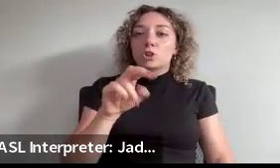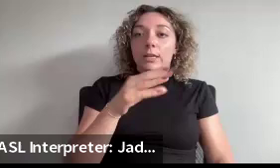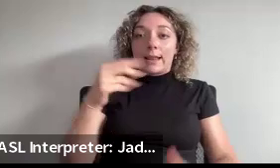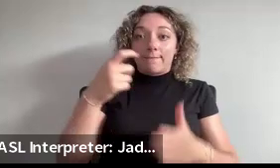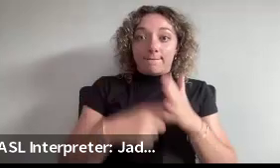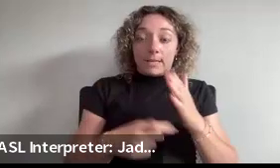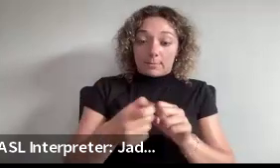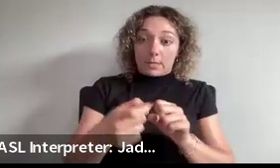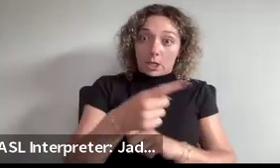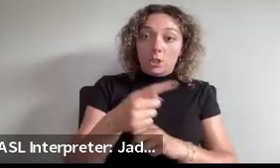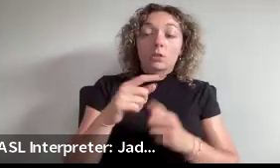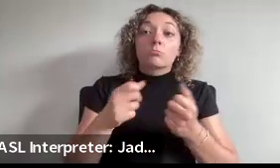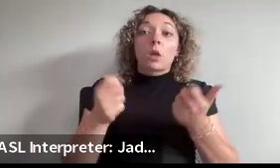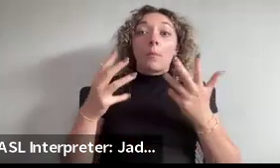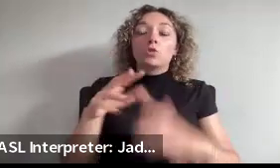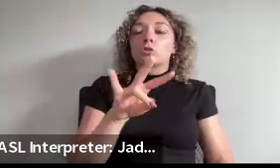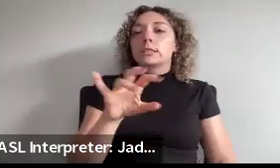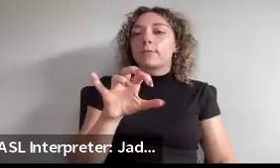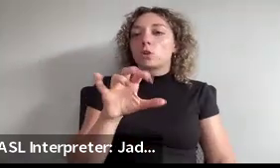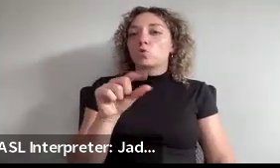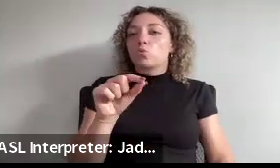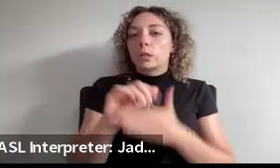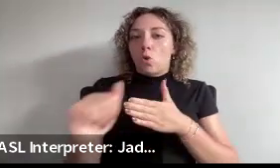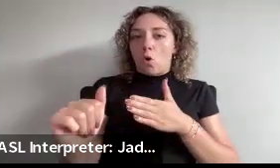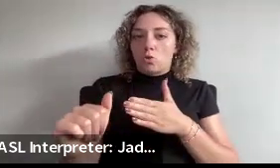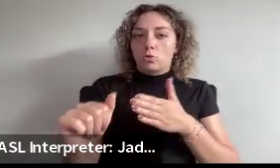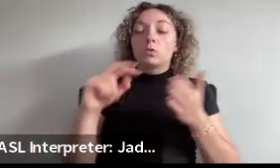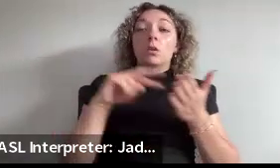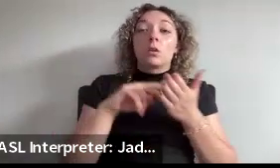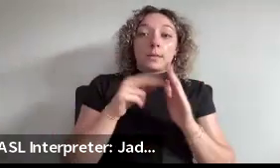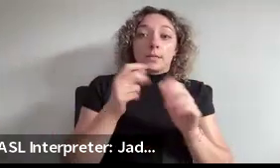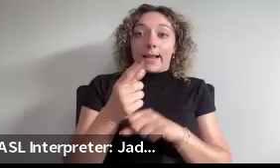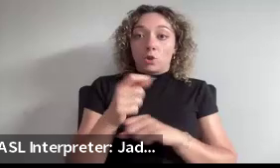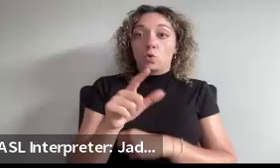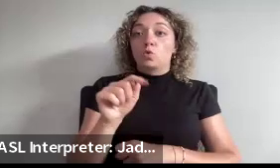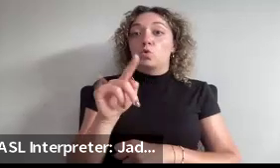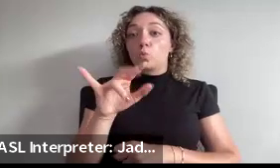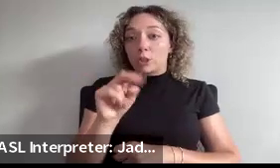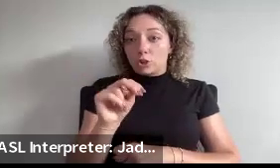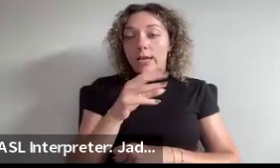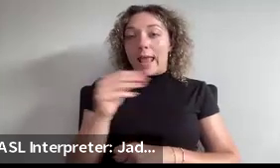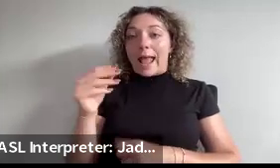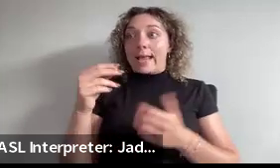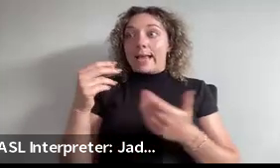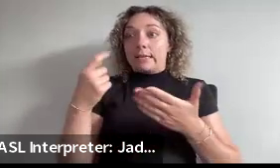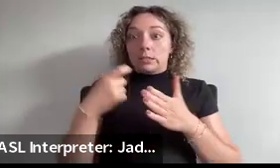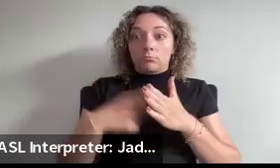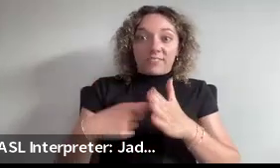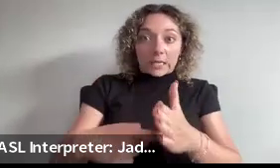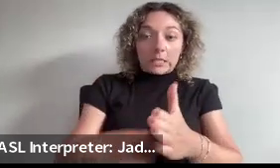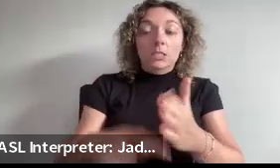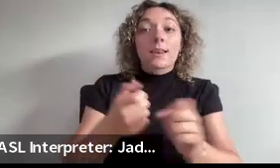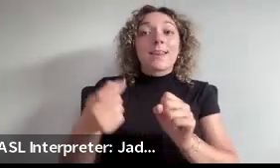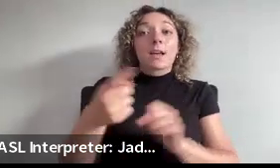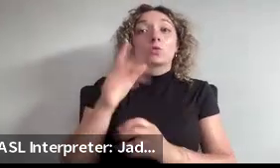year by $720. So the annual tuition and fees next year would be